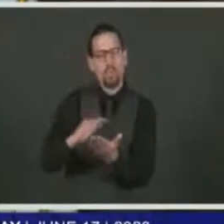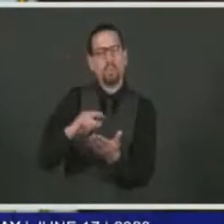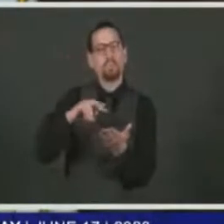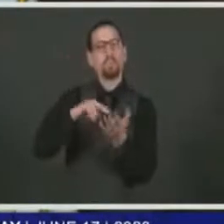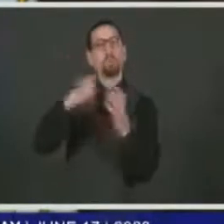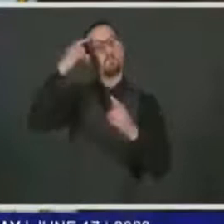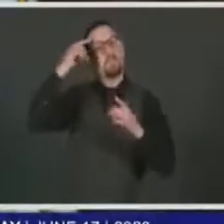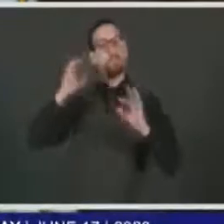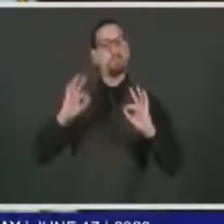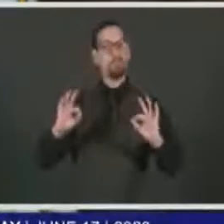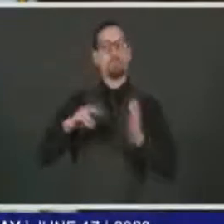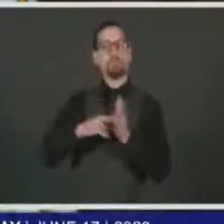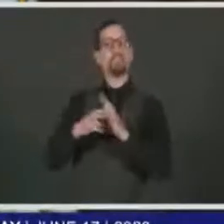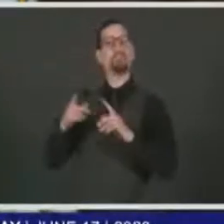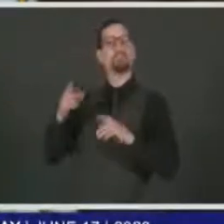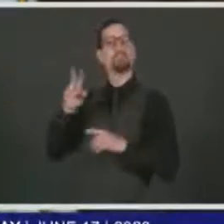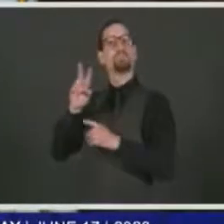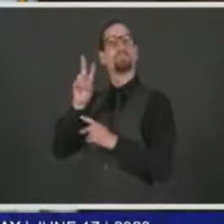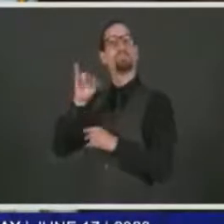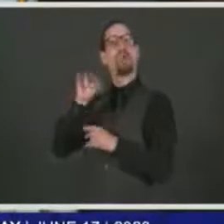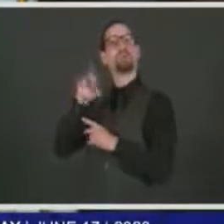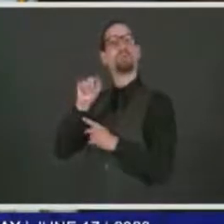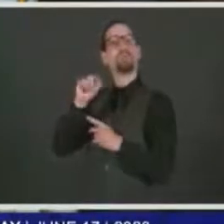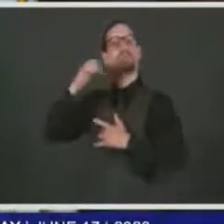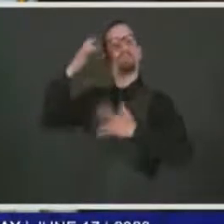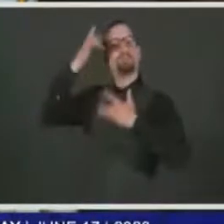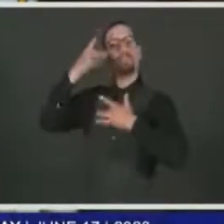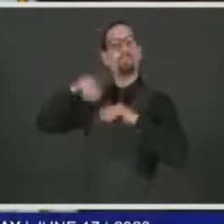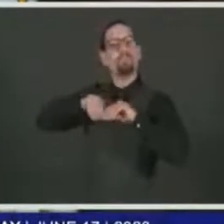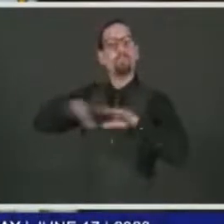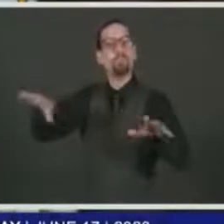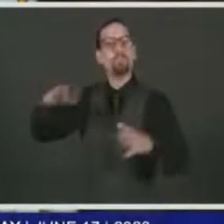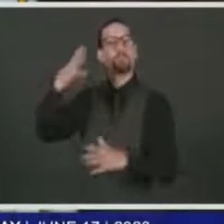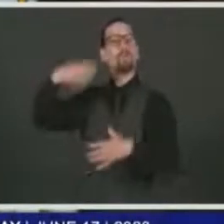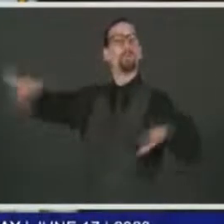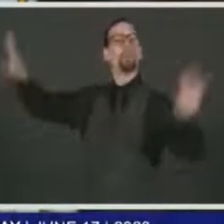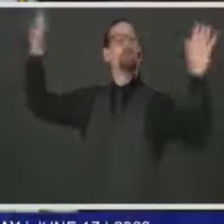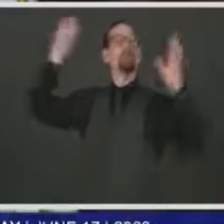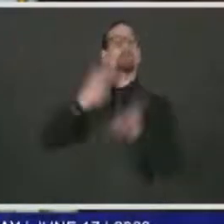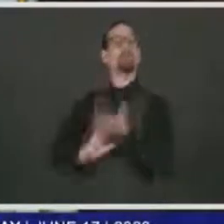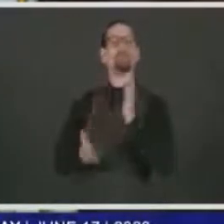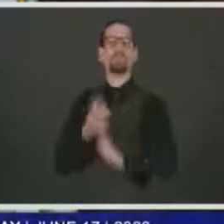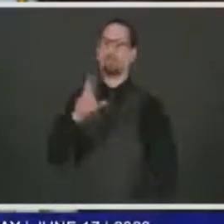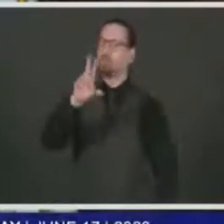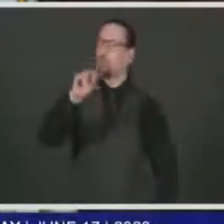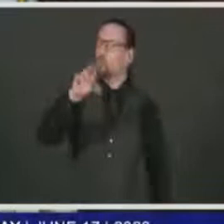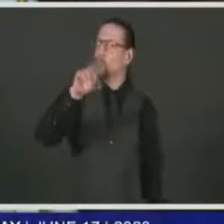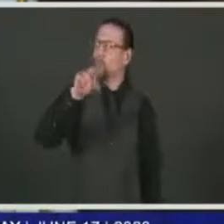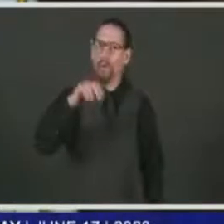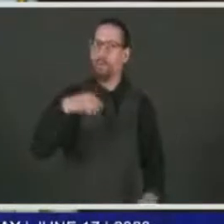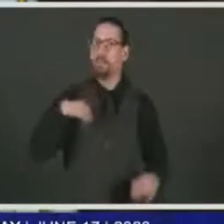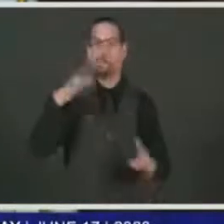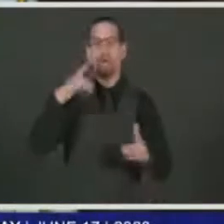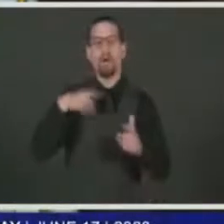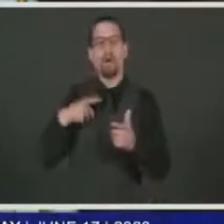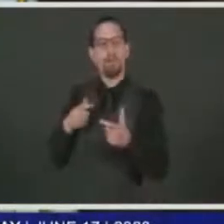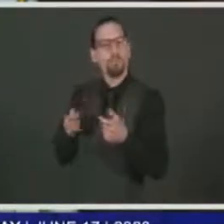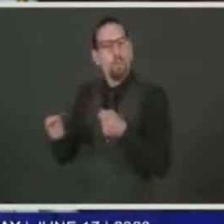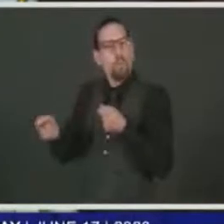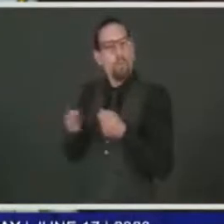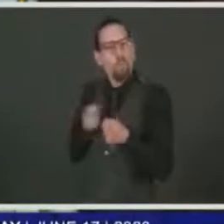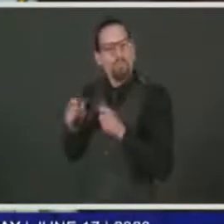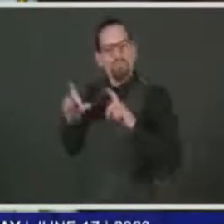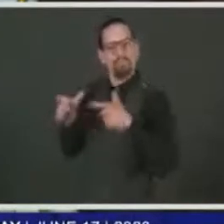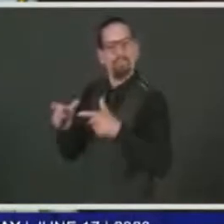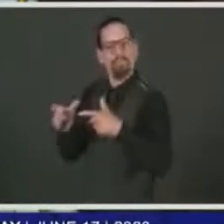results are very good. So I hope that you are starting to feel confident and more confident, confident to go